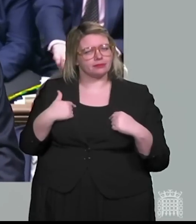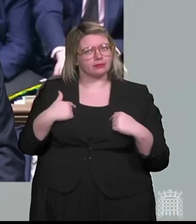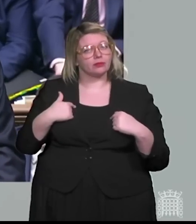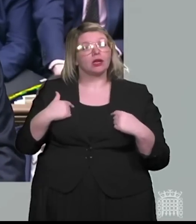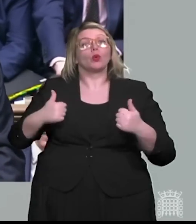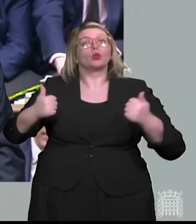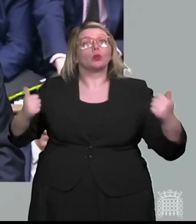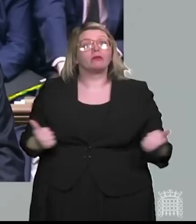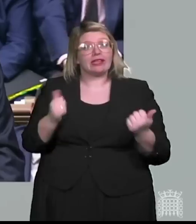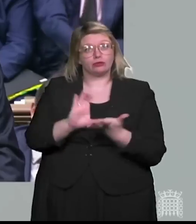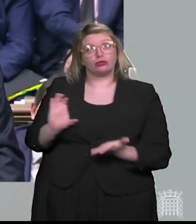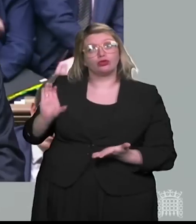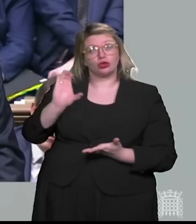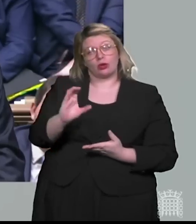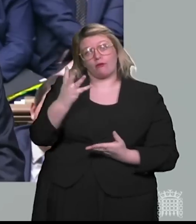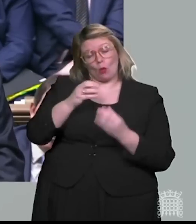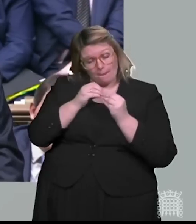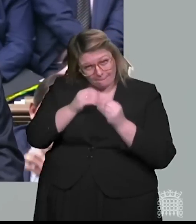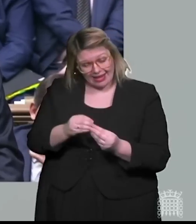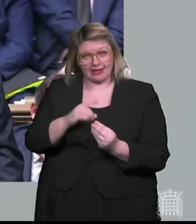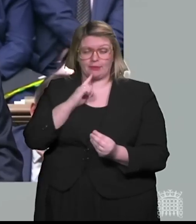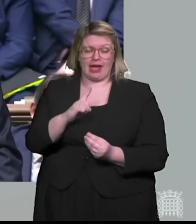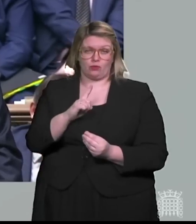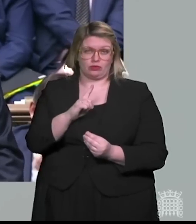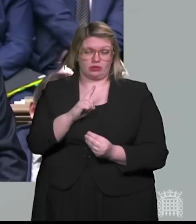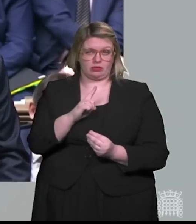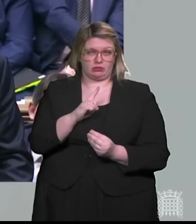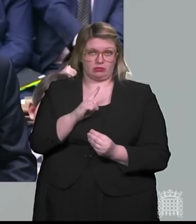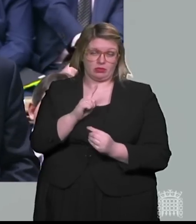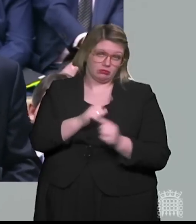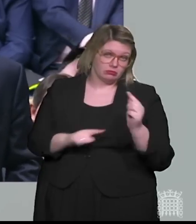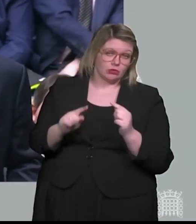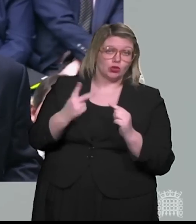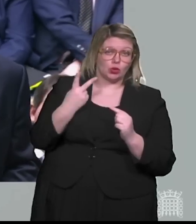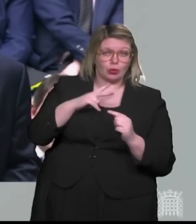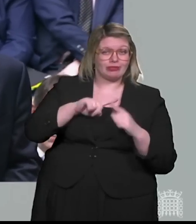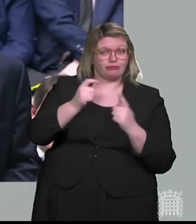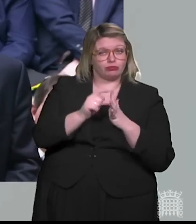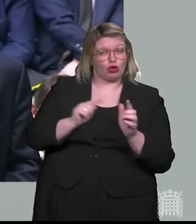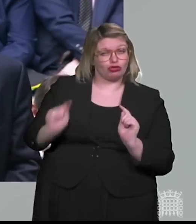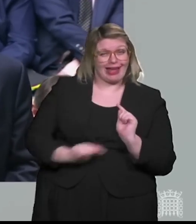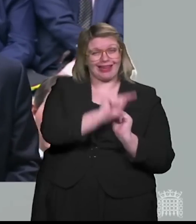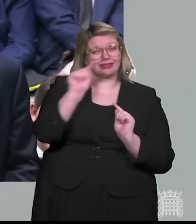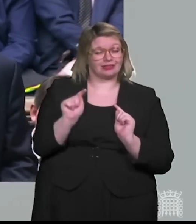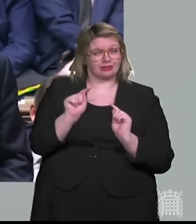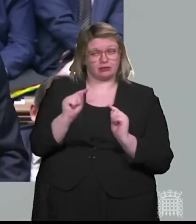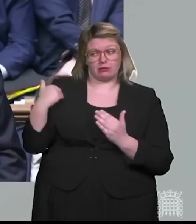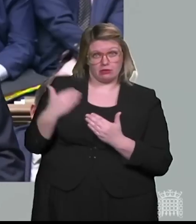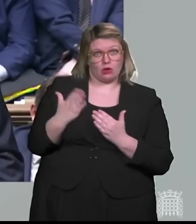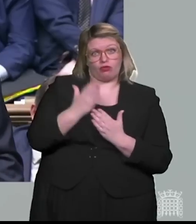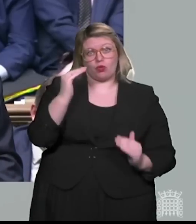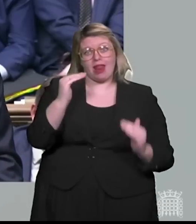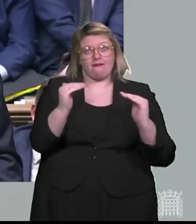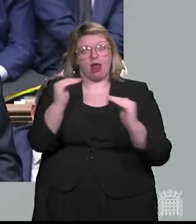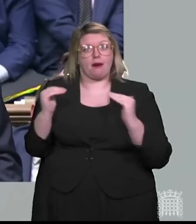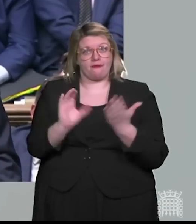allocated nearly £4 billion in over 200 projects across the country through the first 2 rounds of the Levelling Up